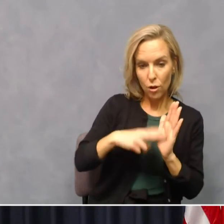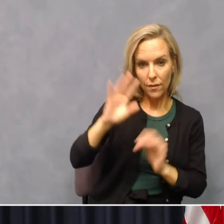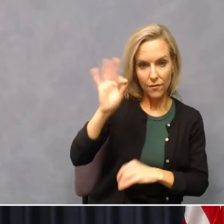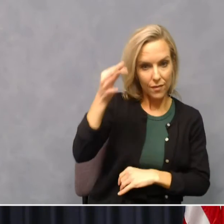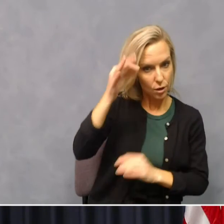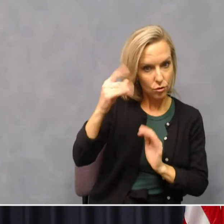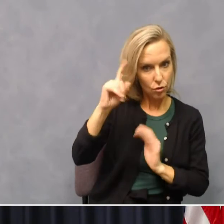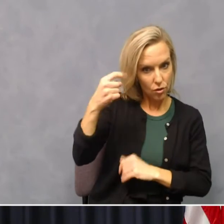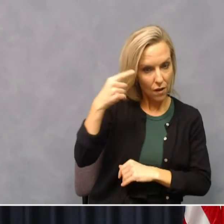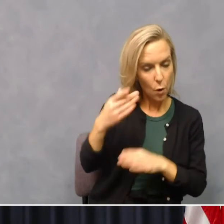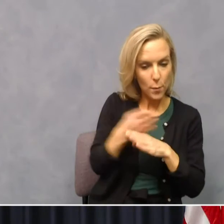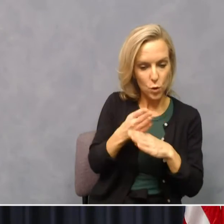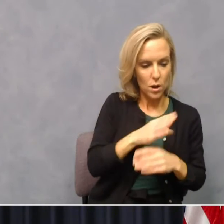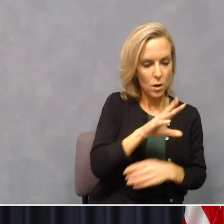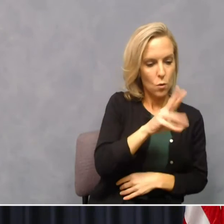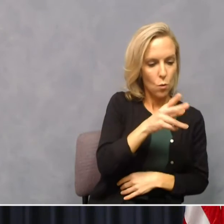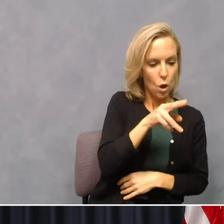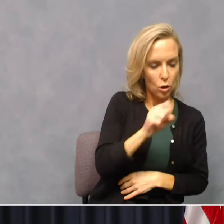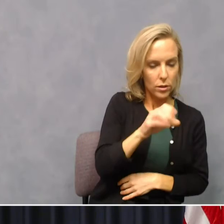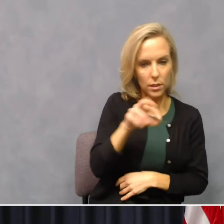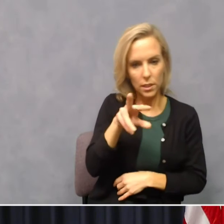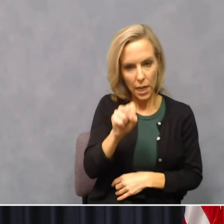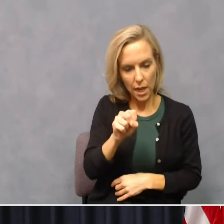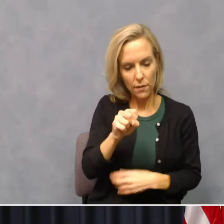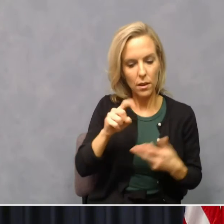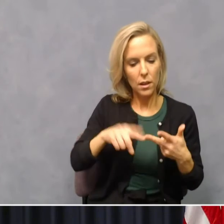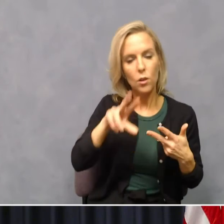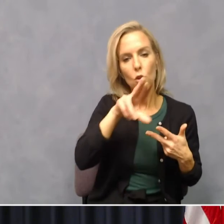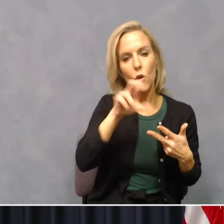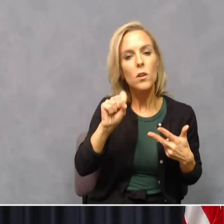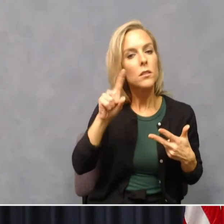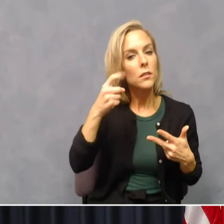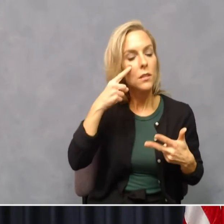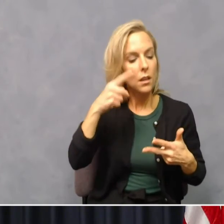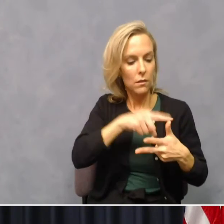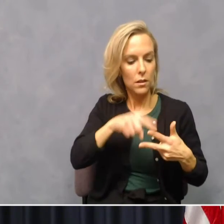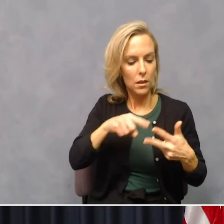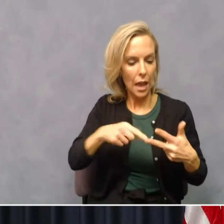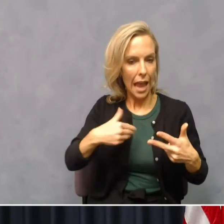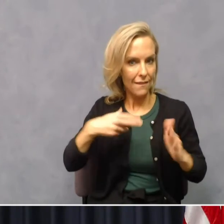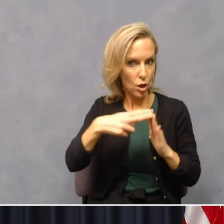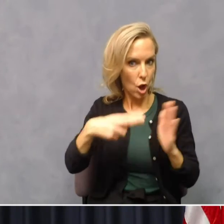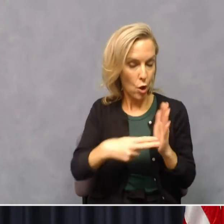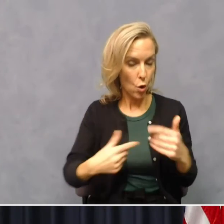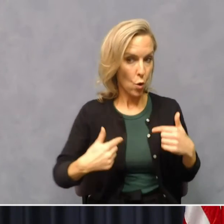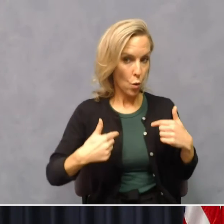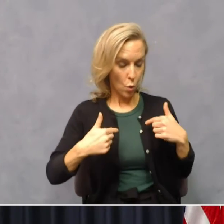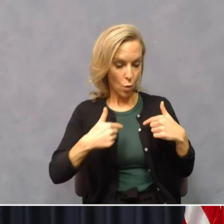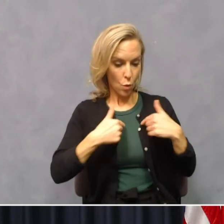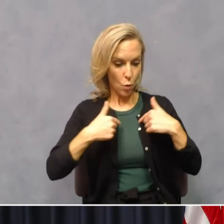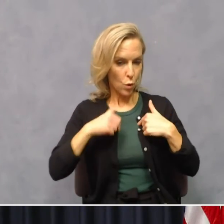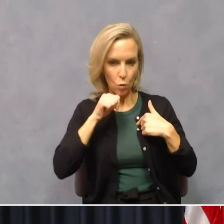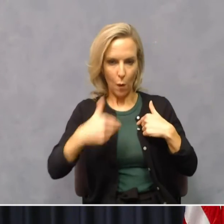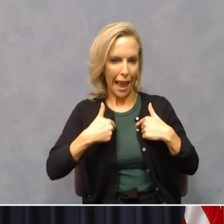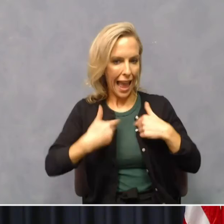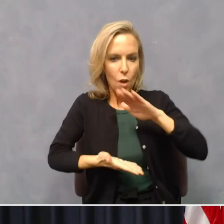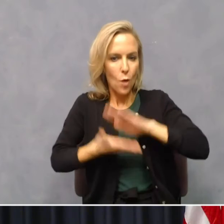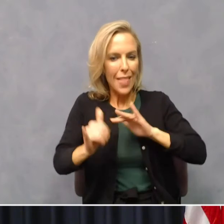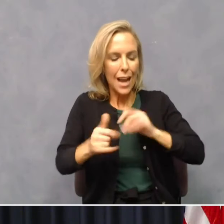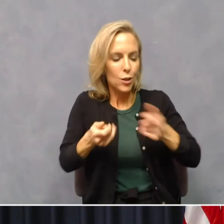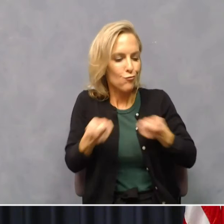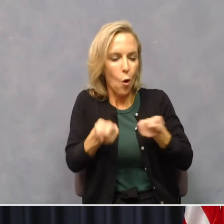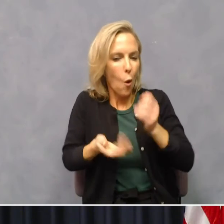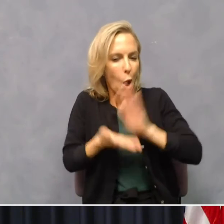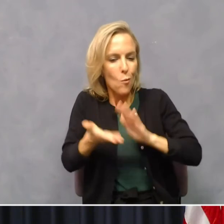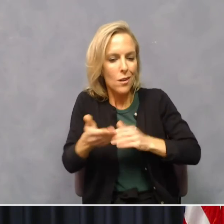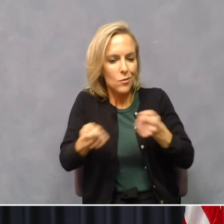Walgreens and CVS and the United States government. We do not have operational control over that